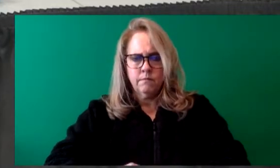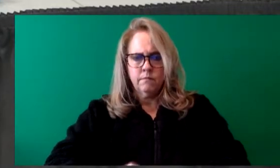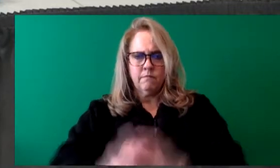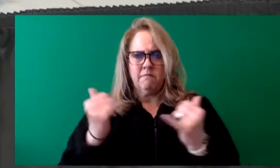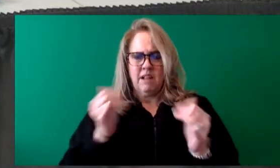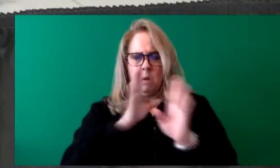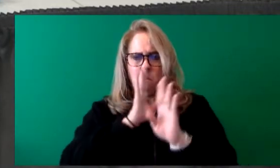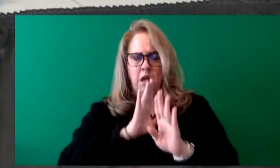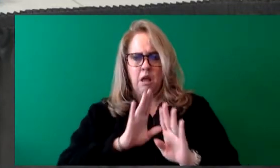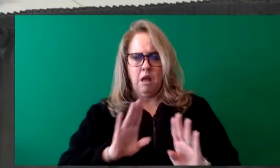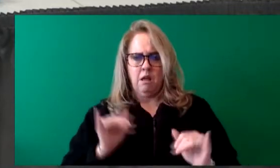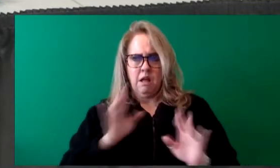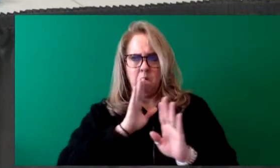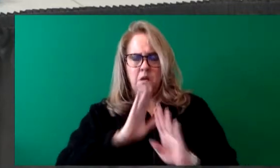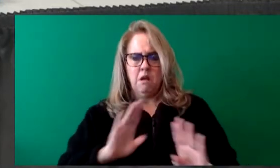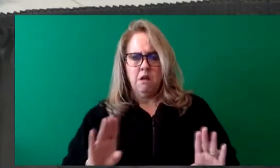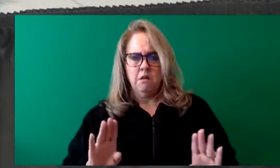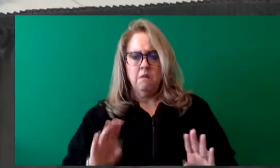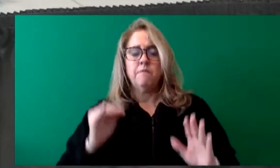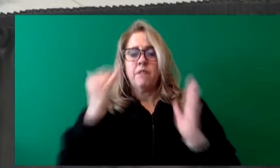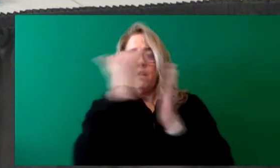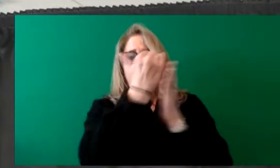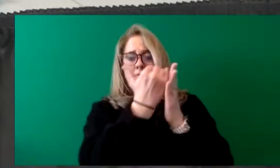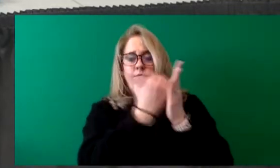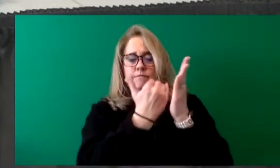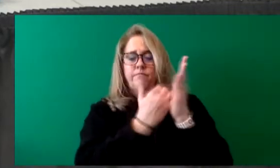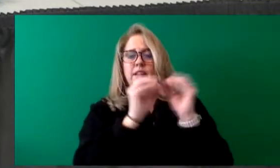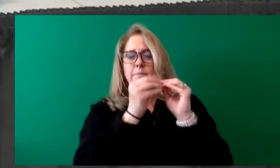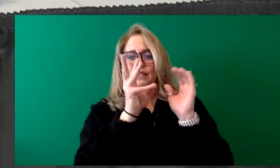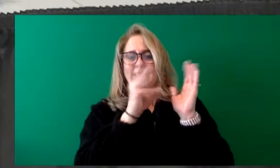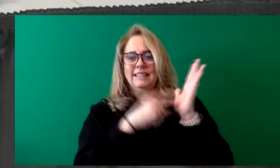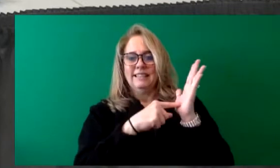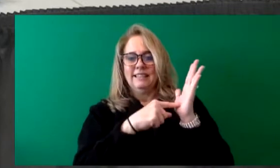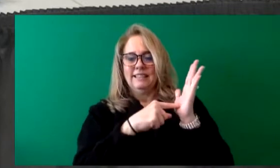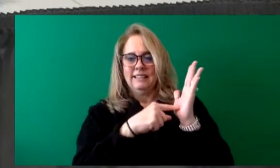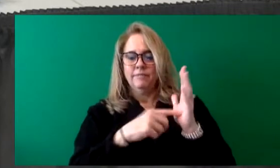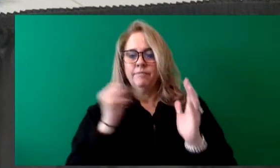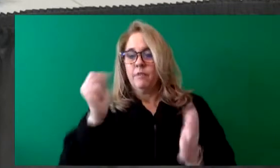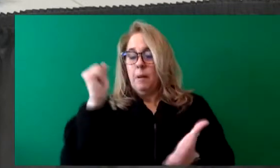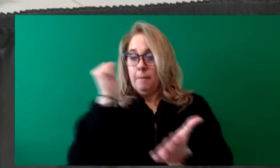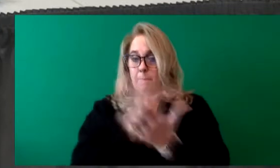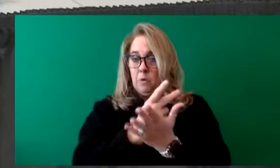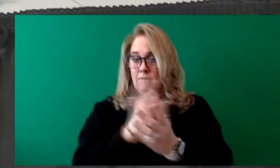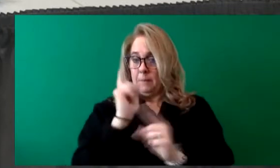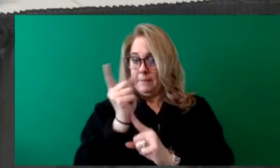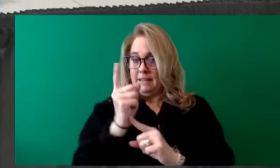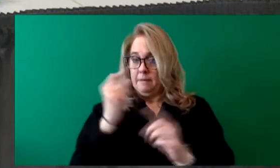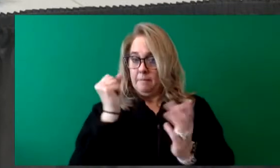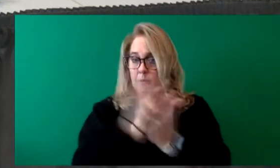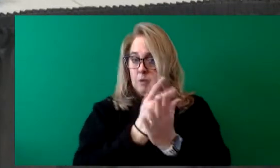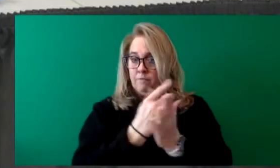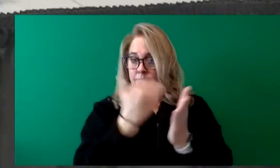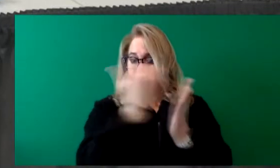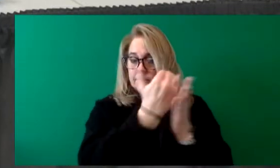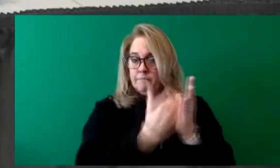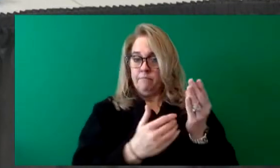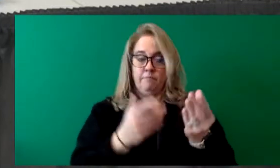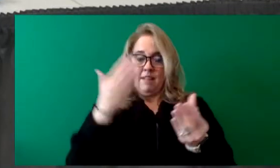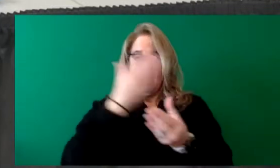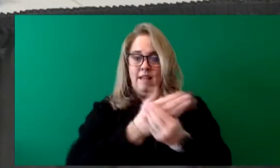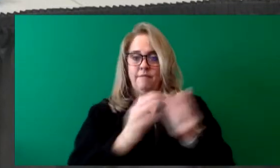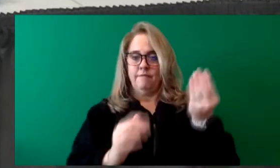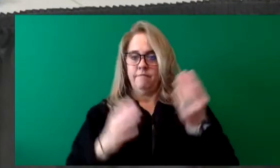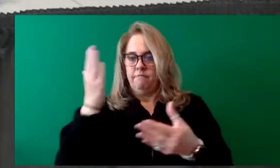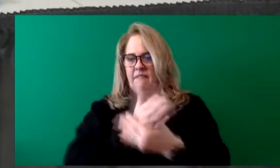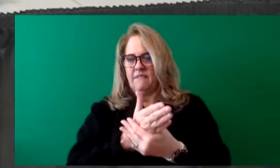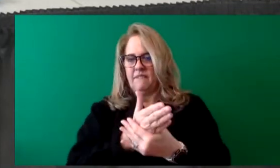Number 6 on our agenda today is approval of minutes. The minutes were in the packets provided to all the